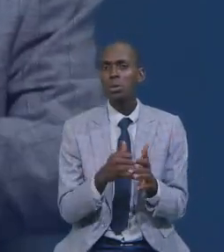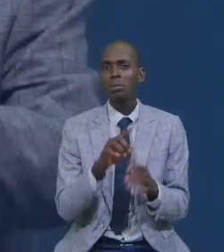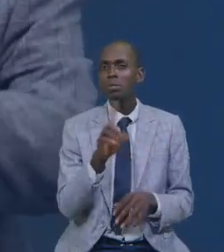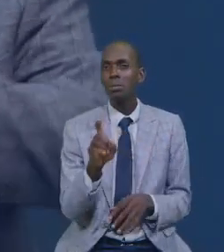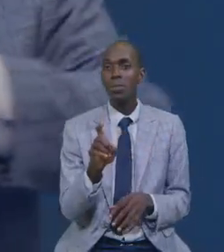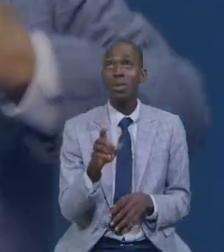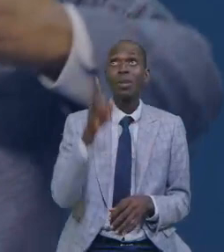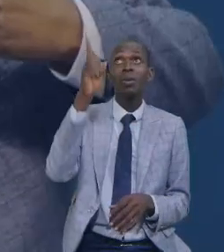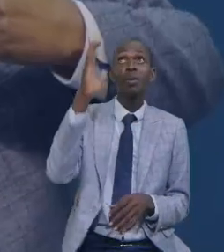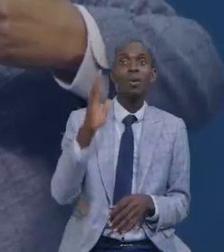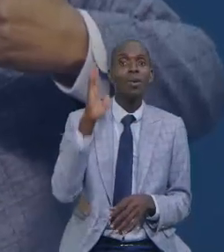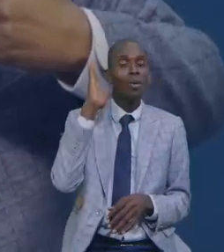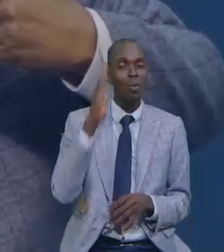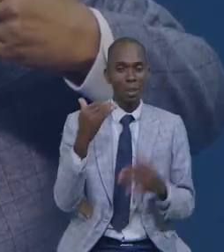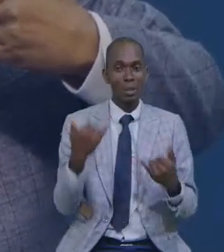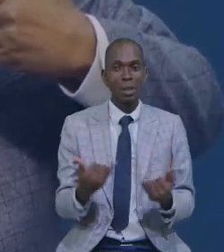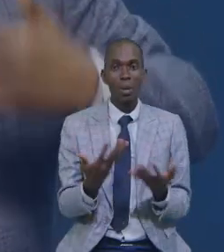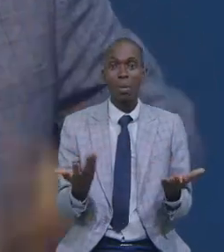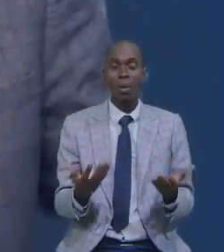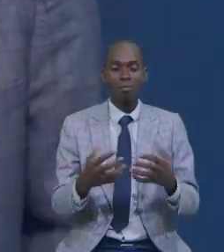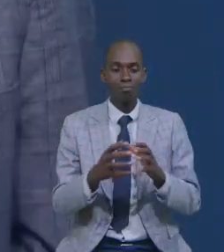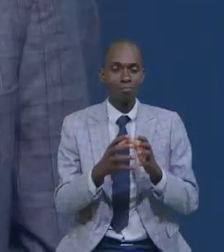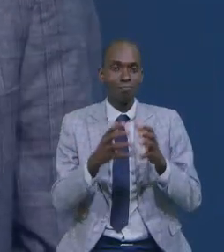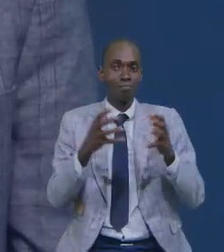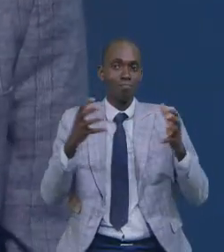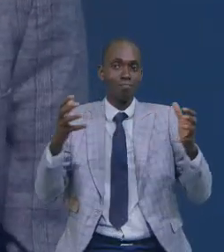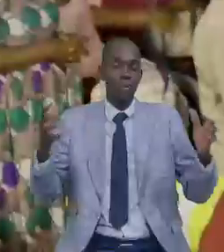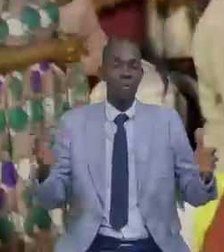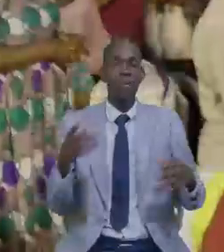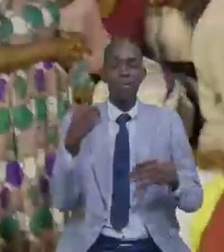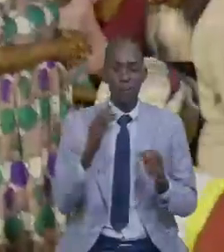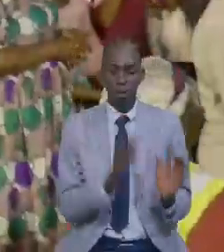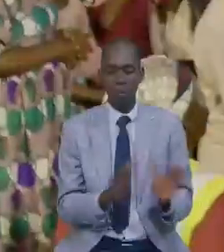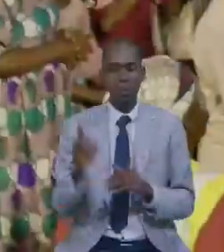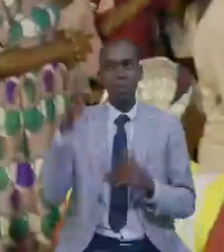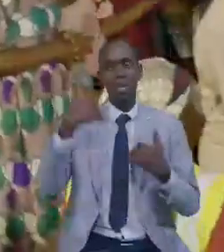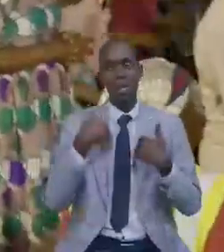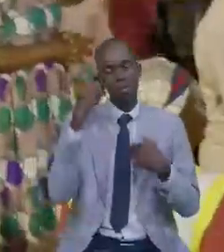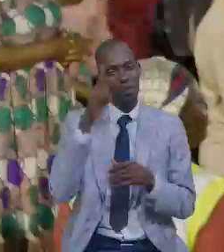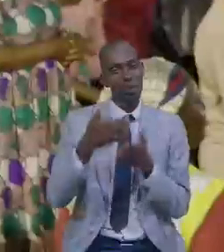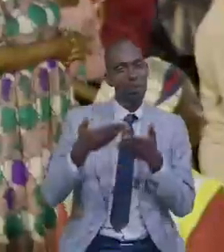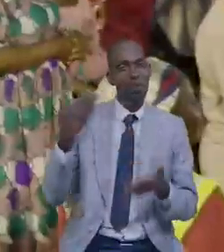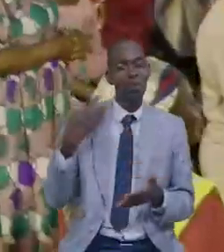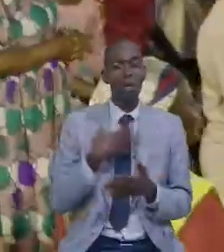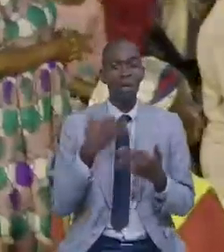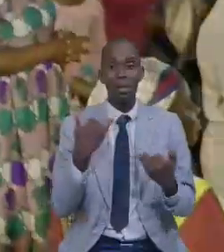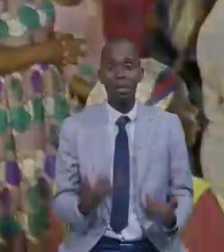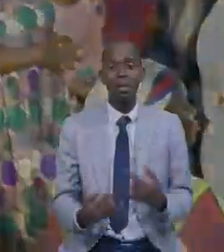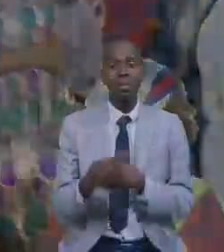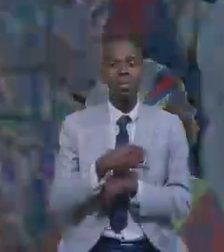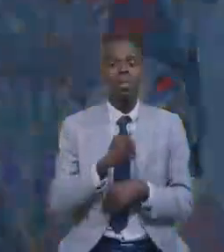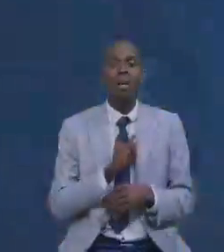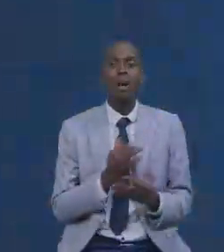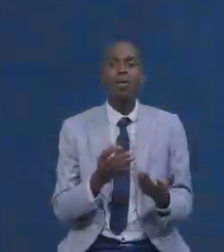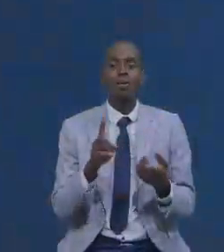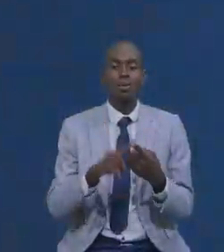will now expand the plan he had for you before. And today, I want you to